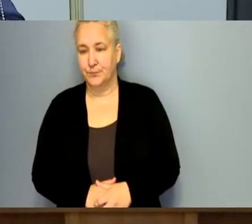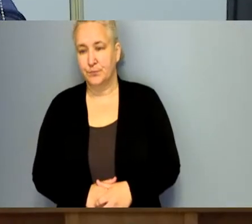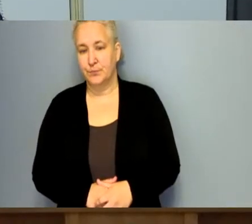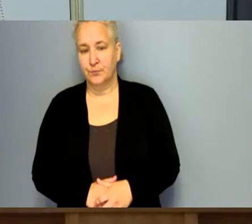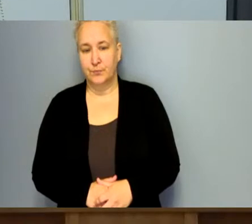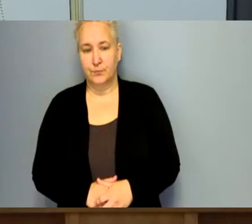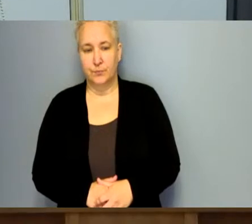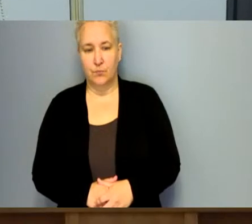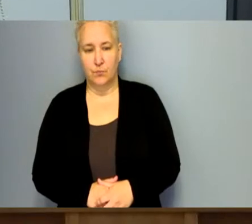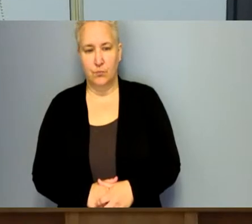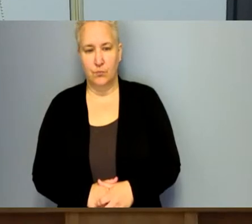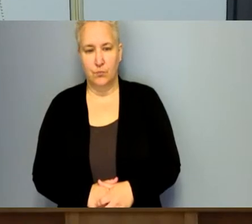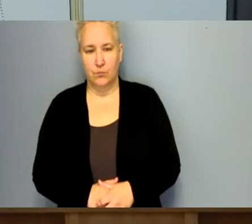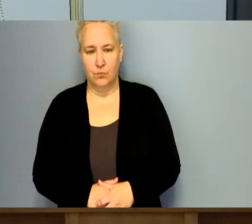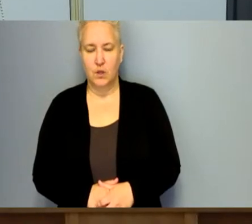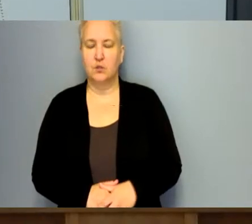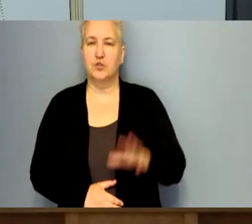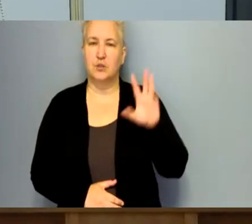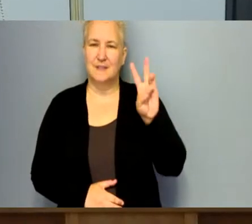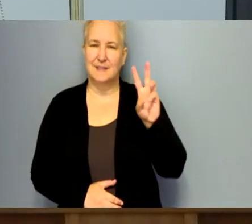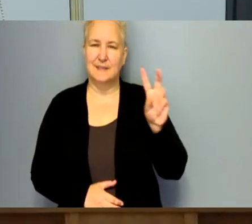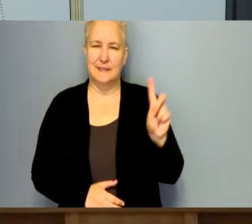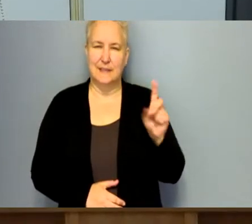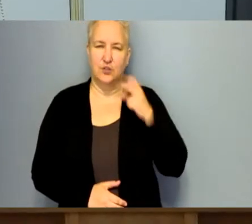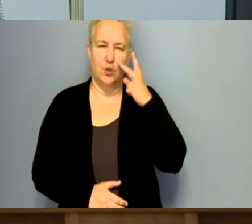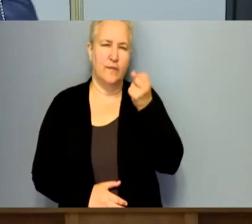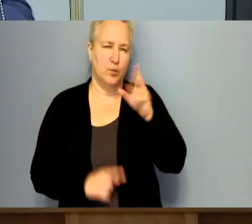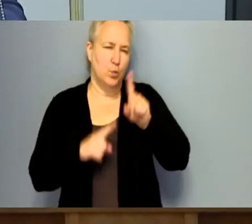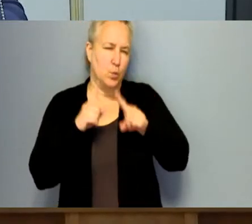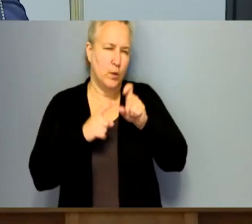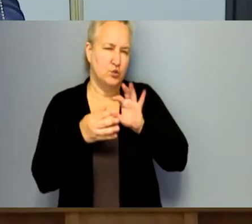So that's a couple of questions on 6D.